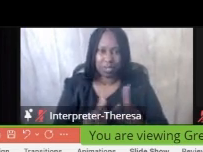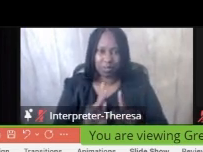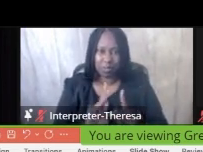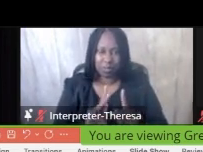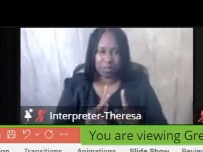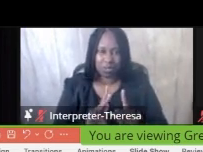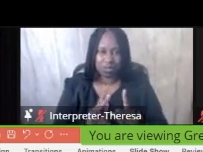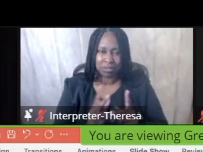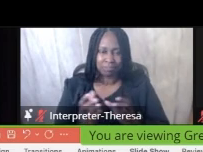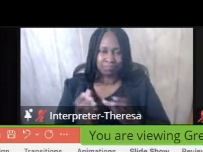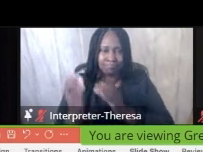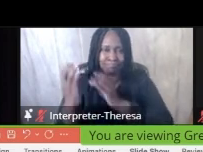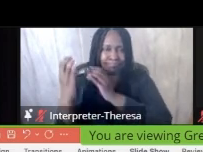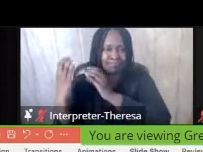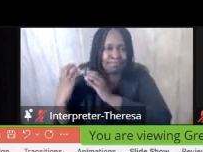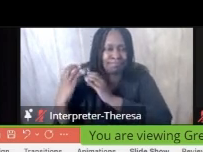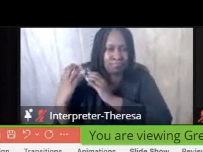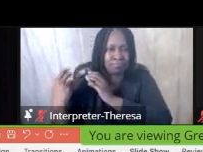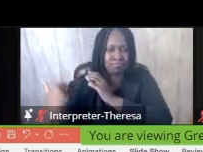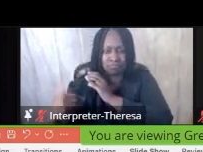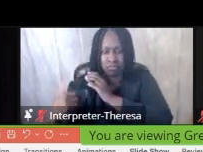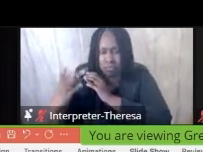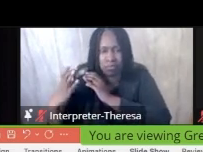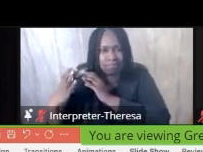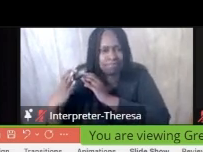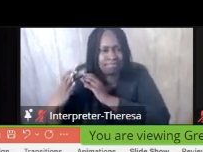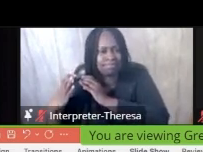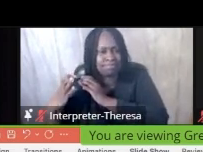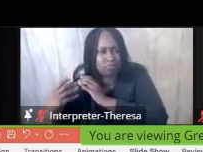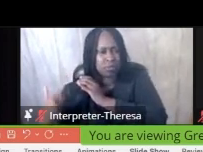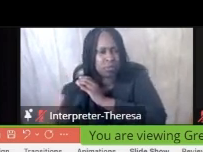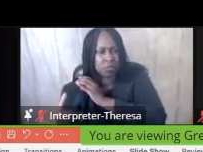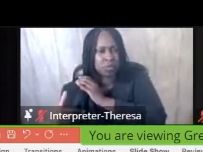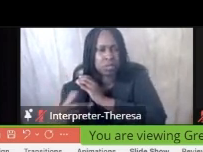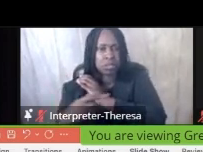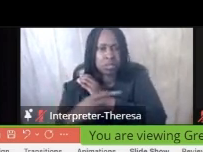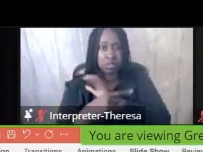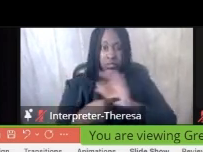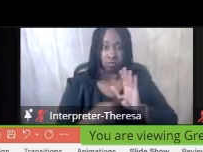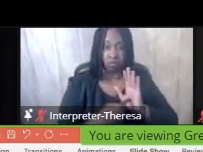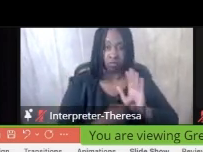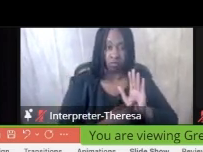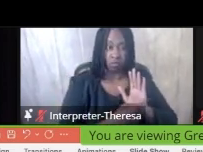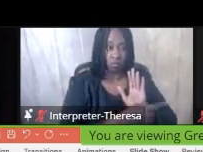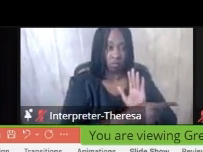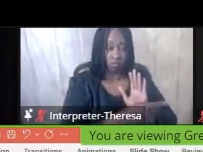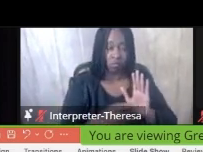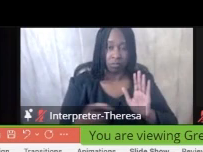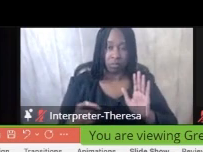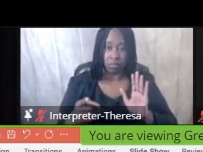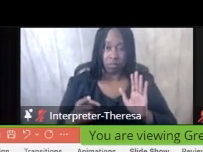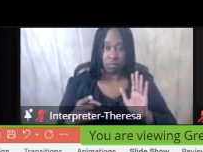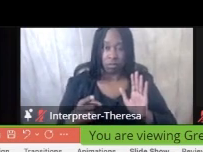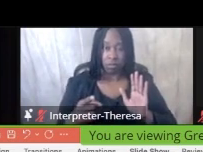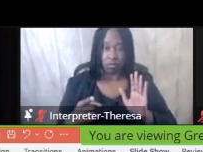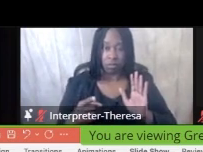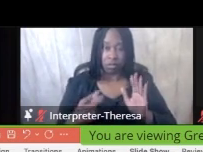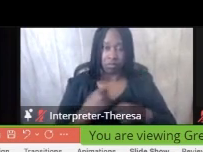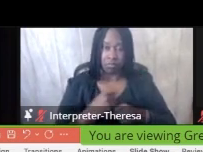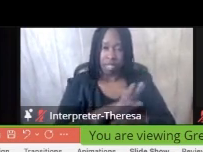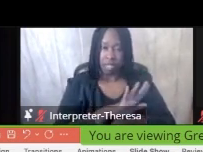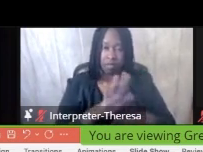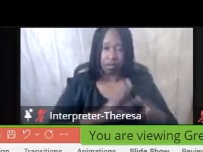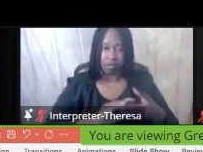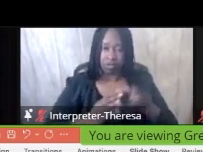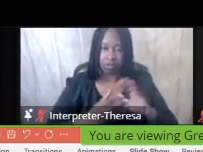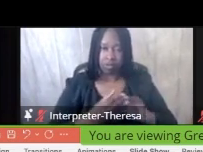you and to make them known to all of us and to bring that voice